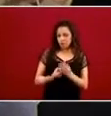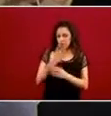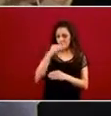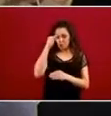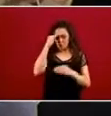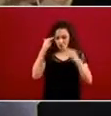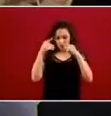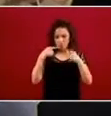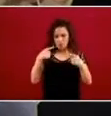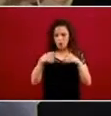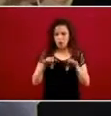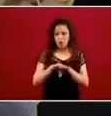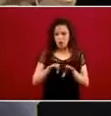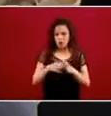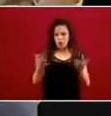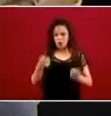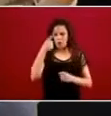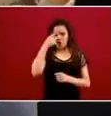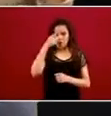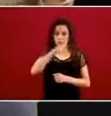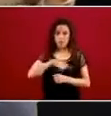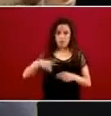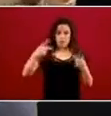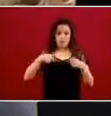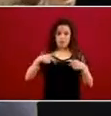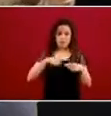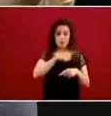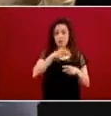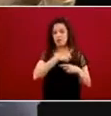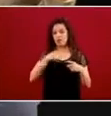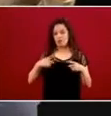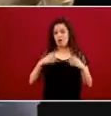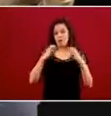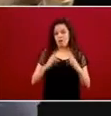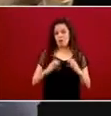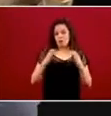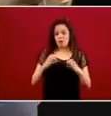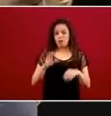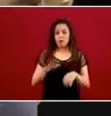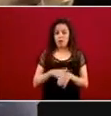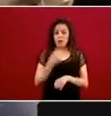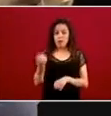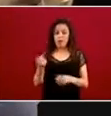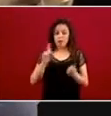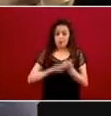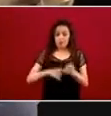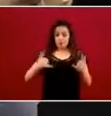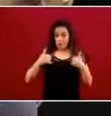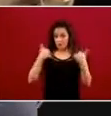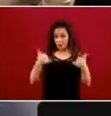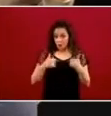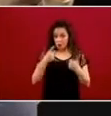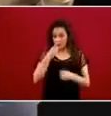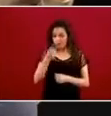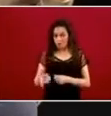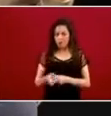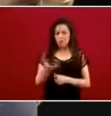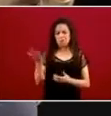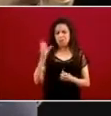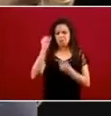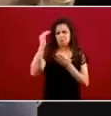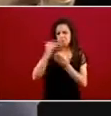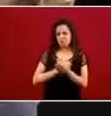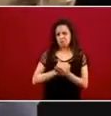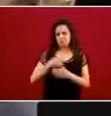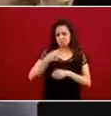So what does this mean? Do we need to have a change of strategy? Because you have